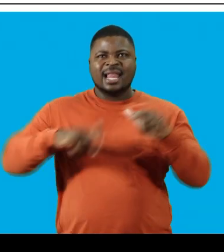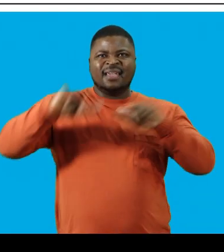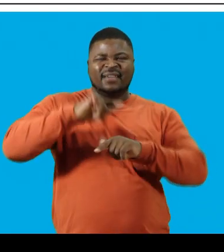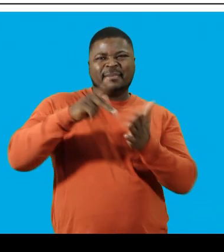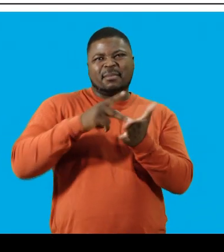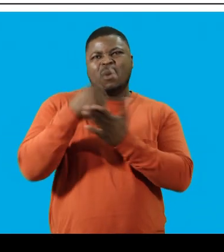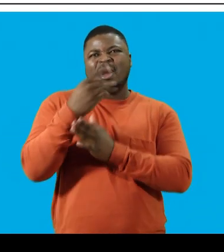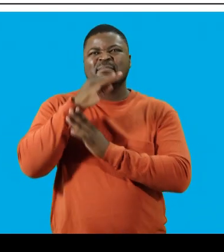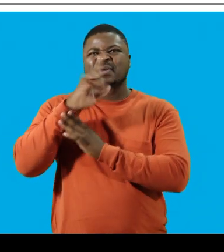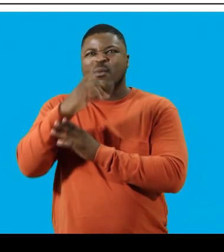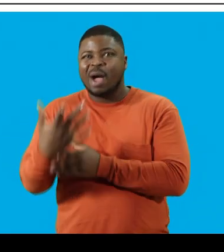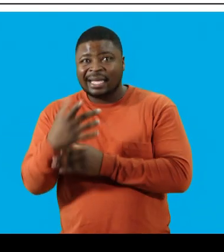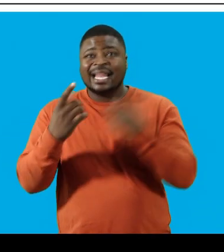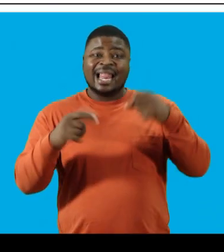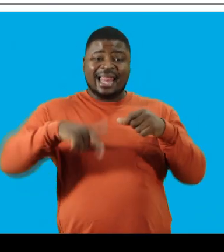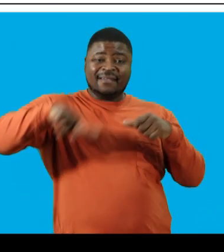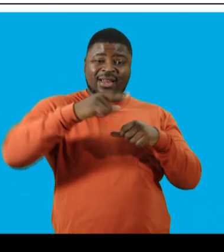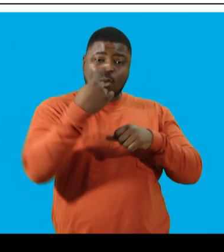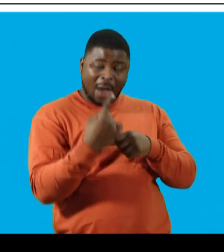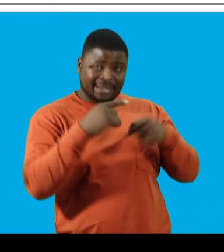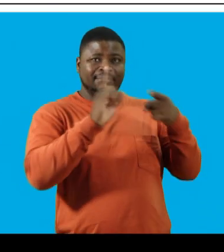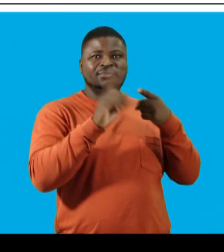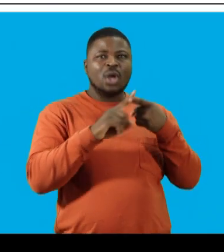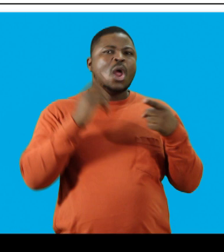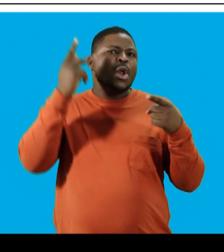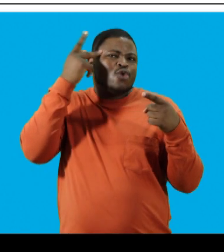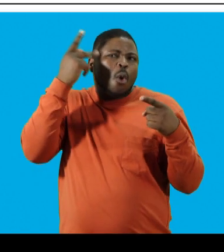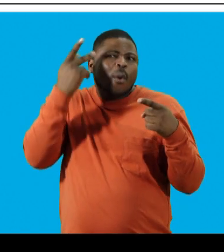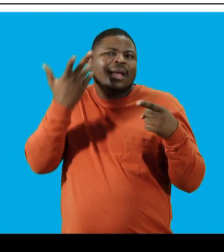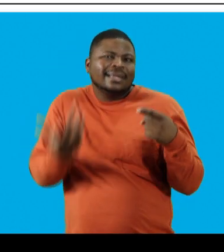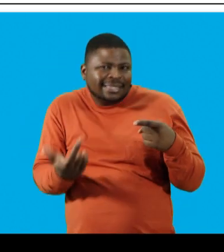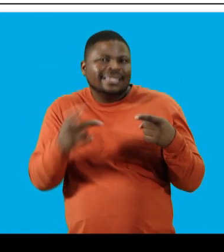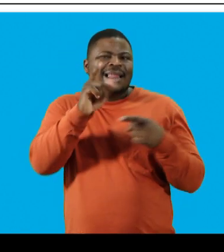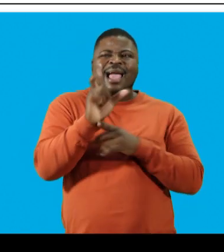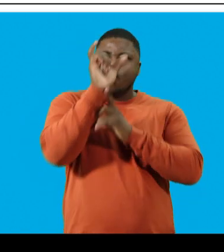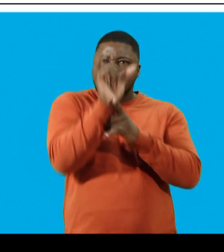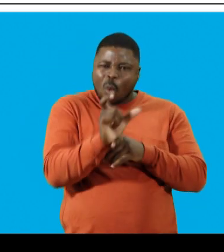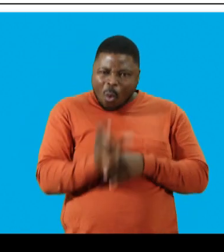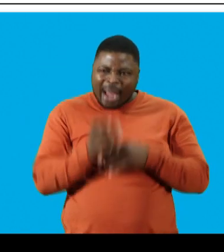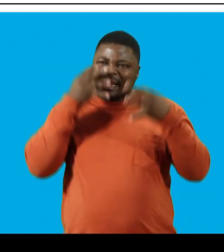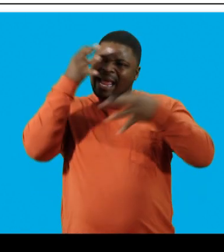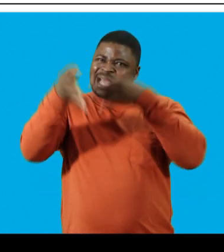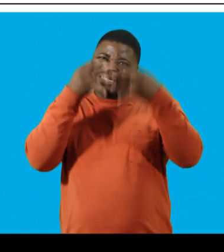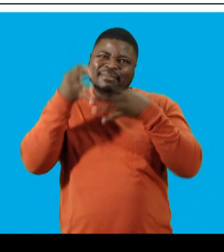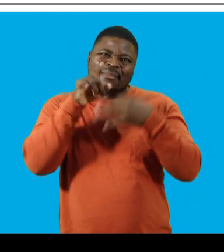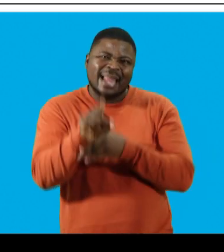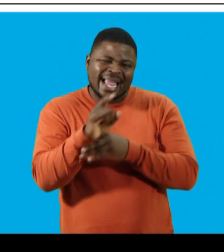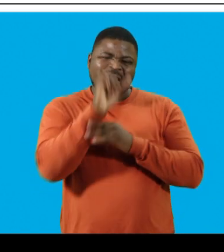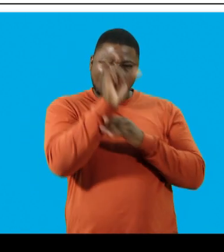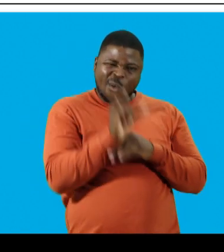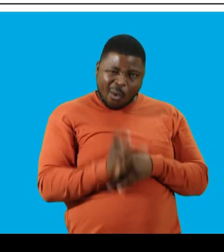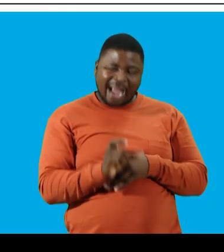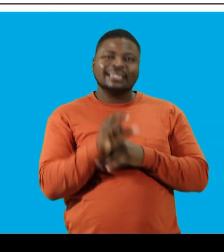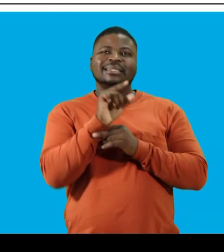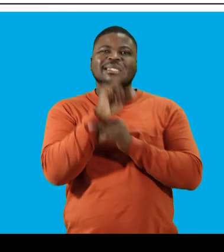knowing. That is questions where they're going to ask you to define terms or explain terms,